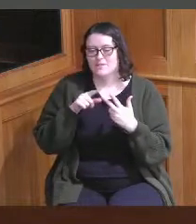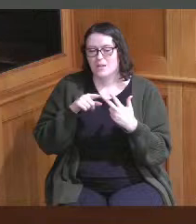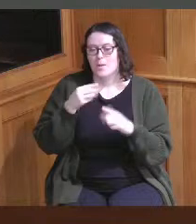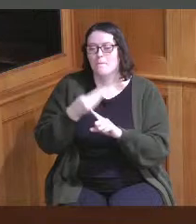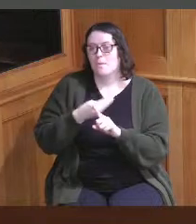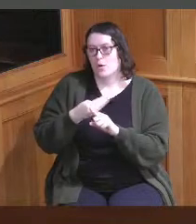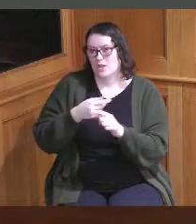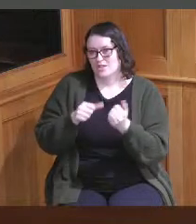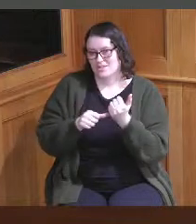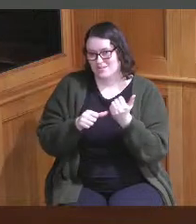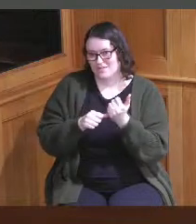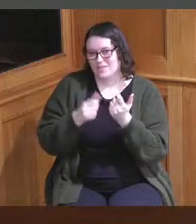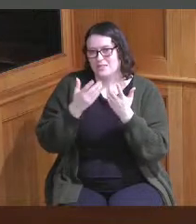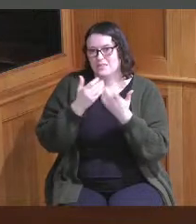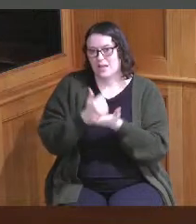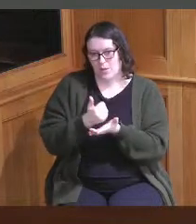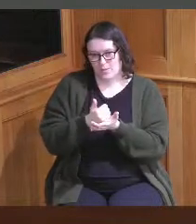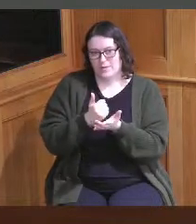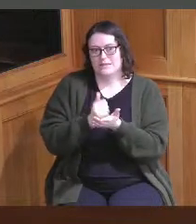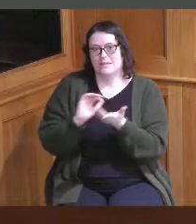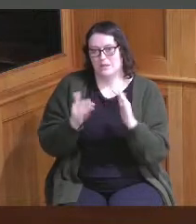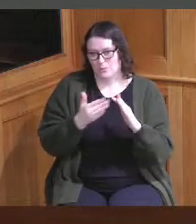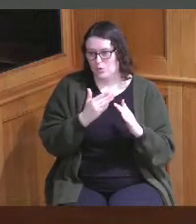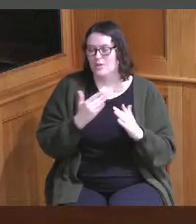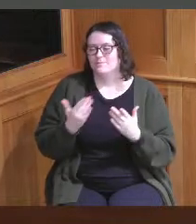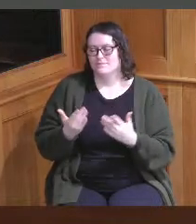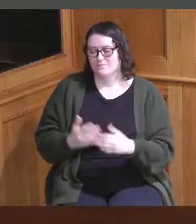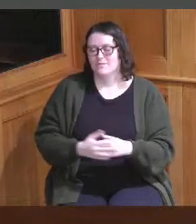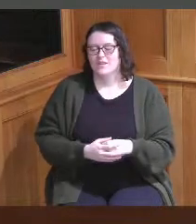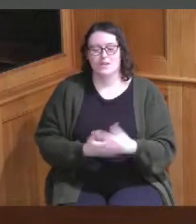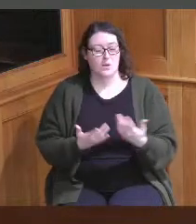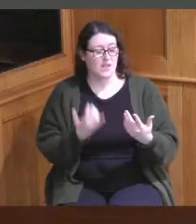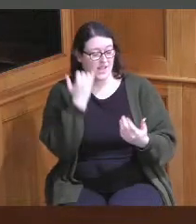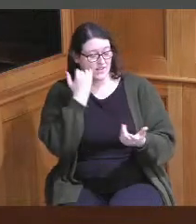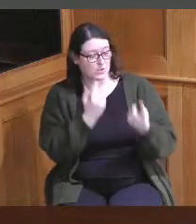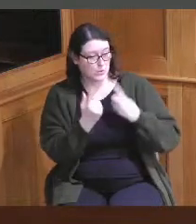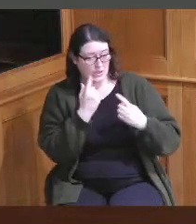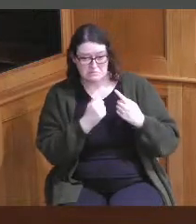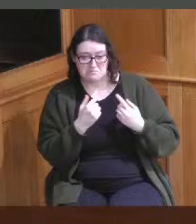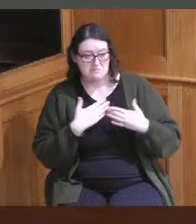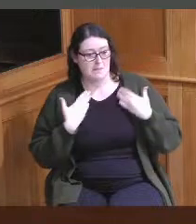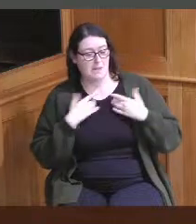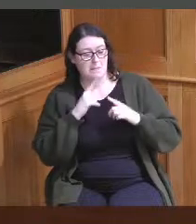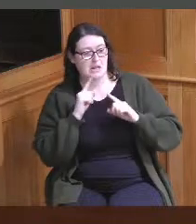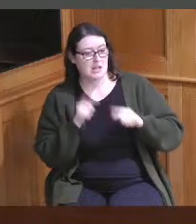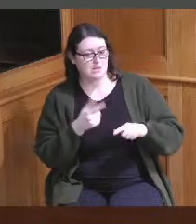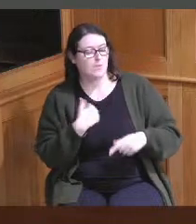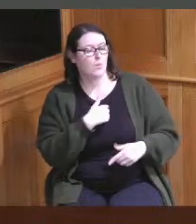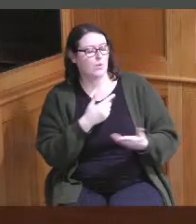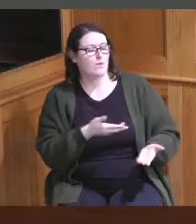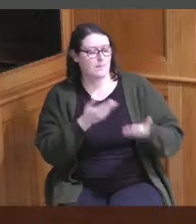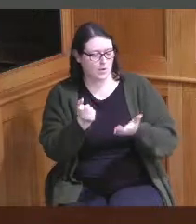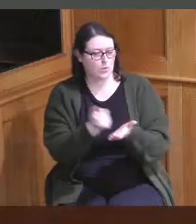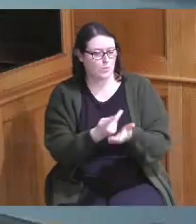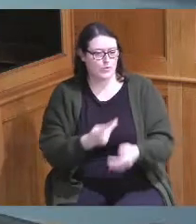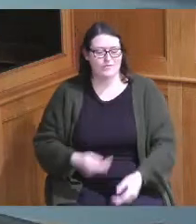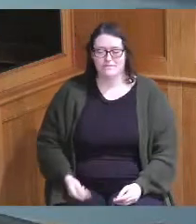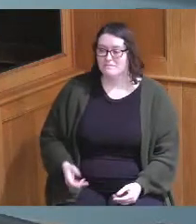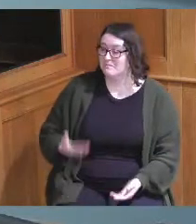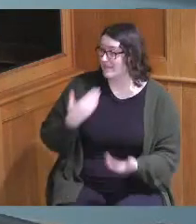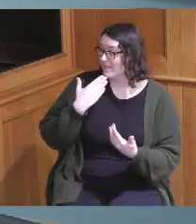mortgage assistance relief in the community. Happy to answer any questions, but the administration recommends approval. Thank